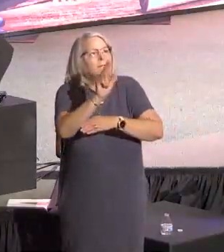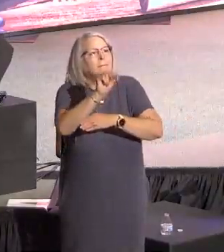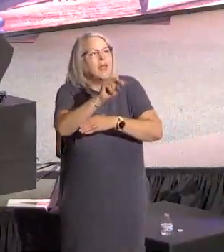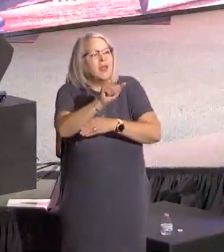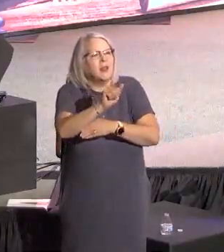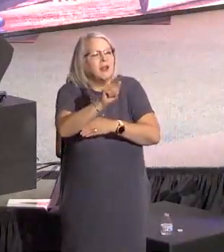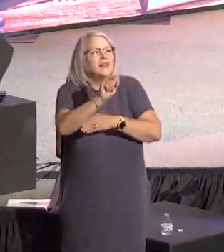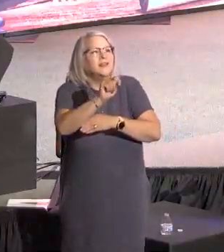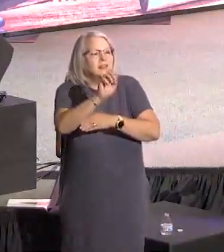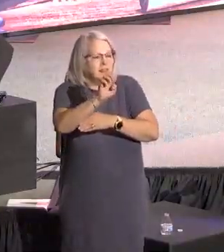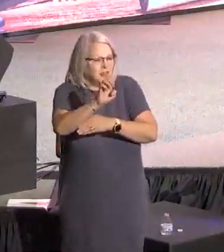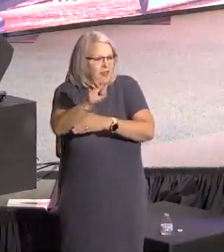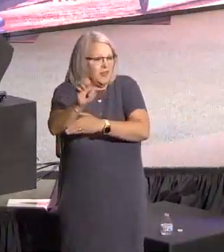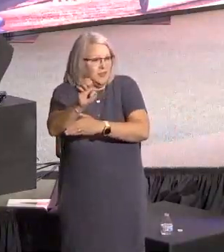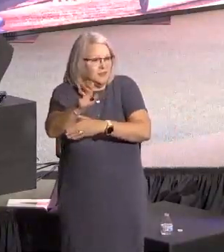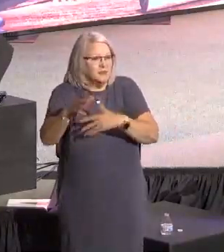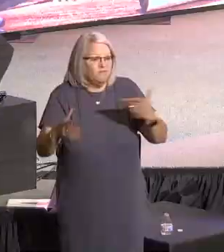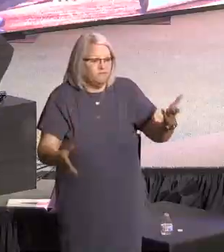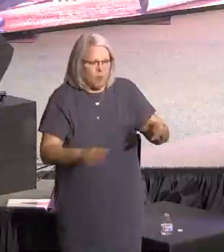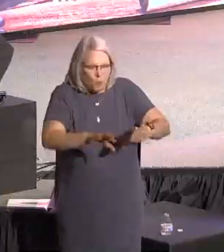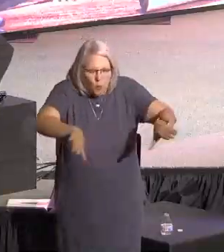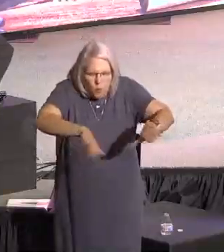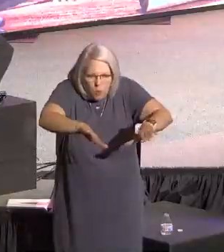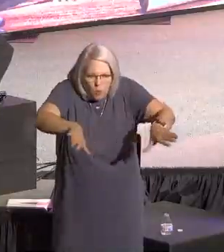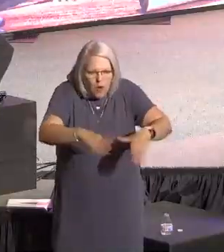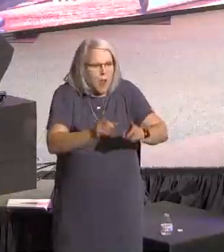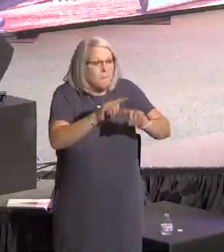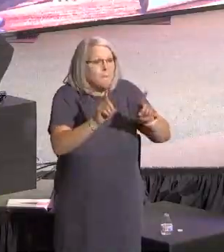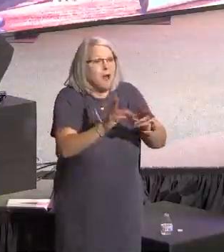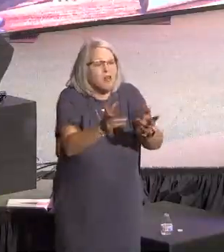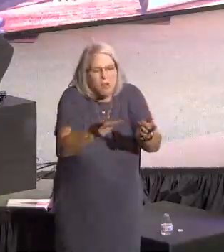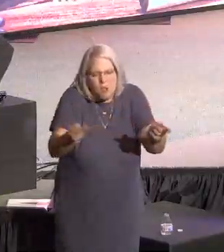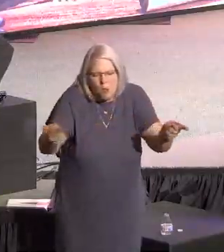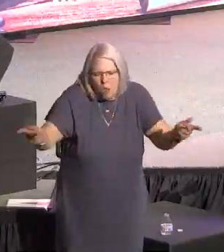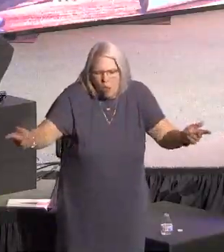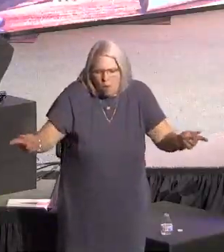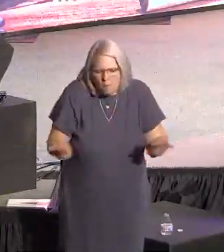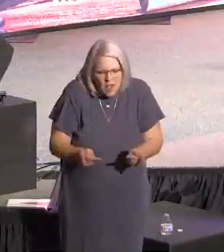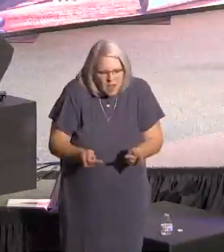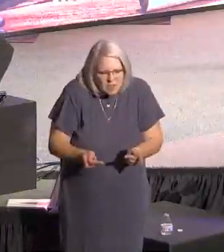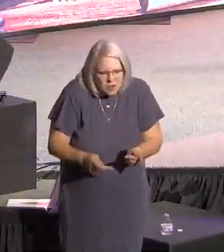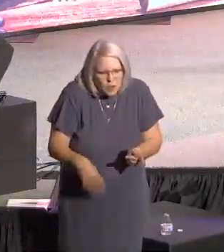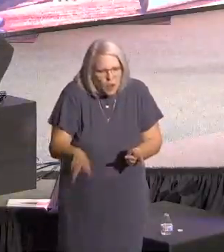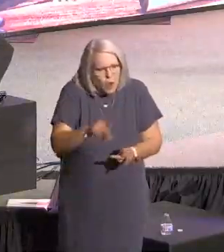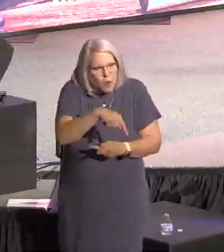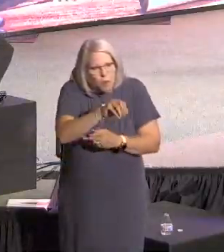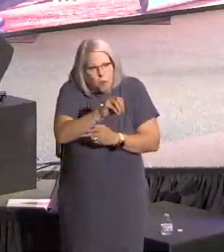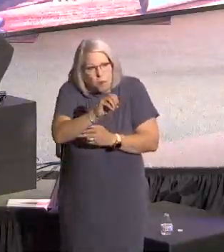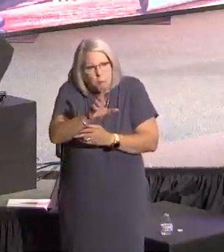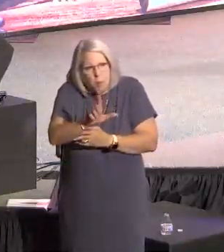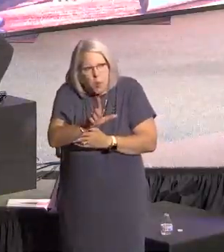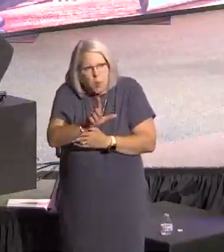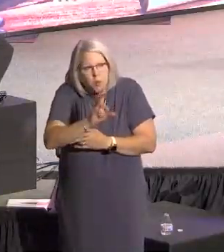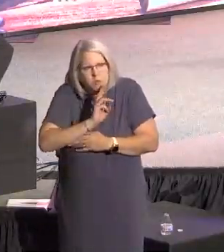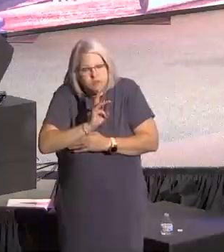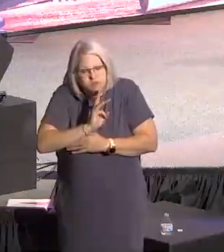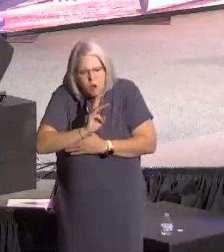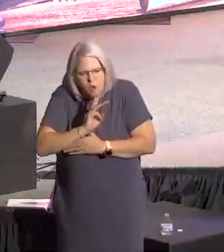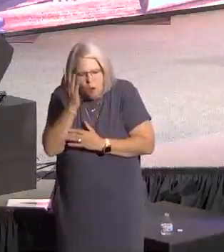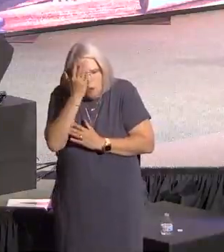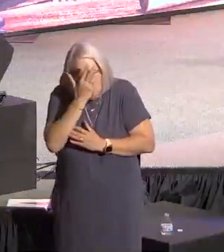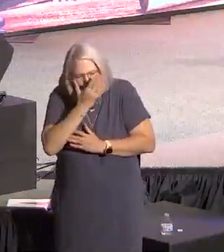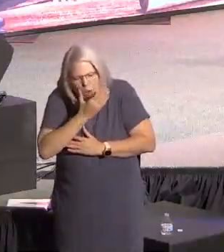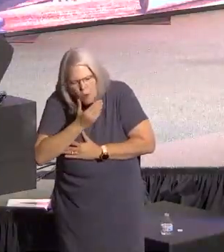with the crocodiles, all right, or the alligators. But there is a pool of water there. I mentioned this a couple years ago in a message that is so